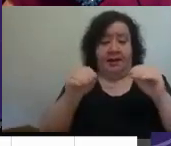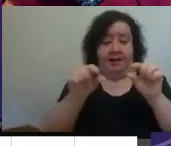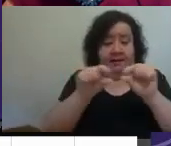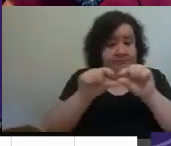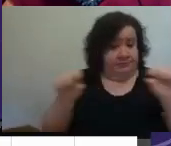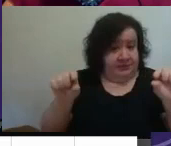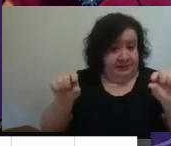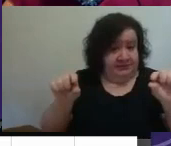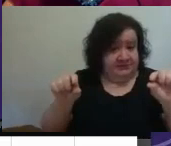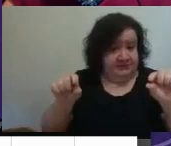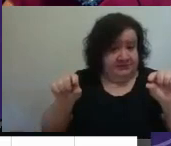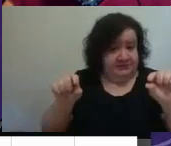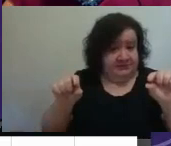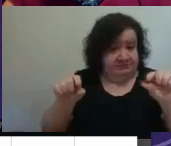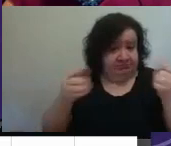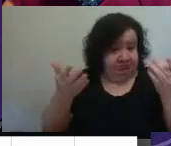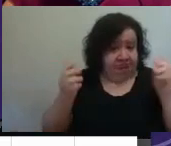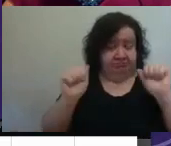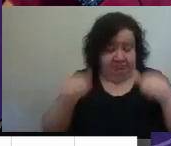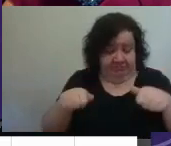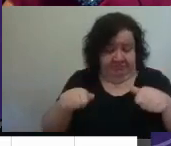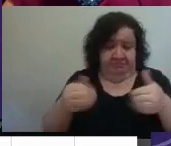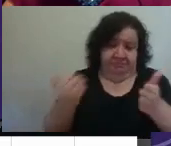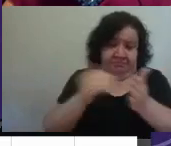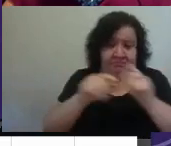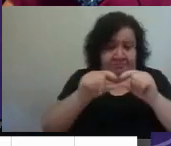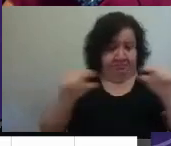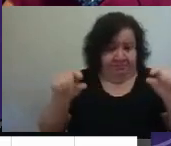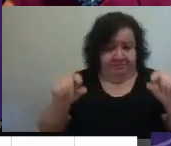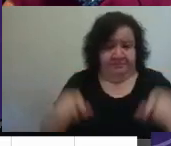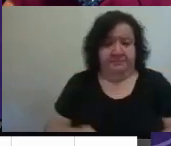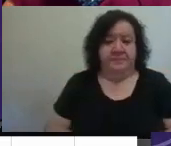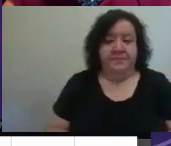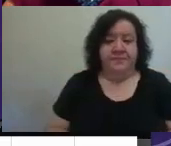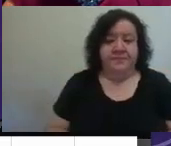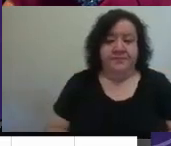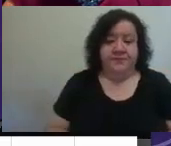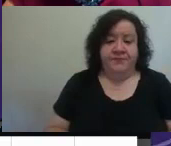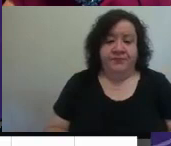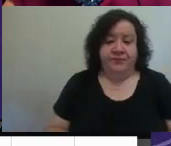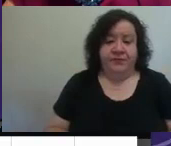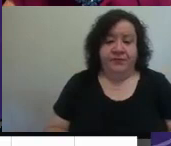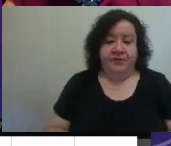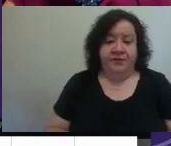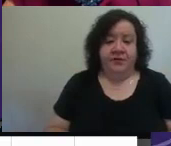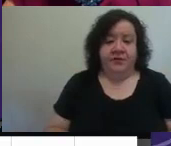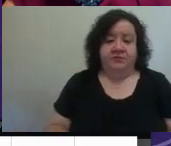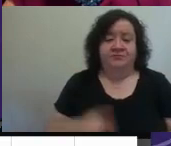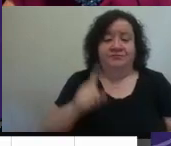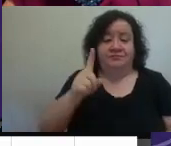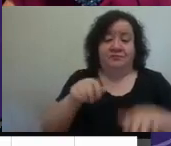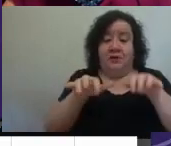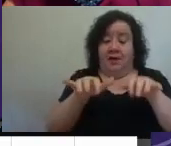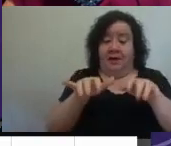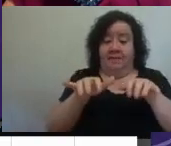see. It is not something that a screen reader can read, but captions look nice and they are informative to the